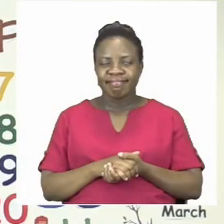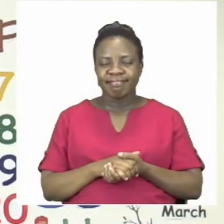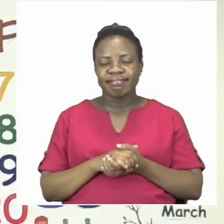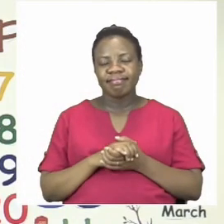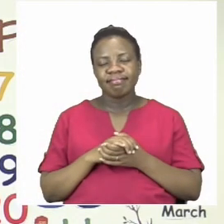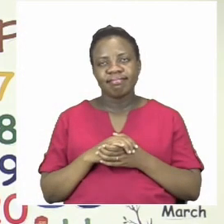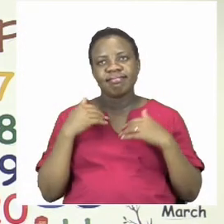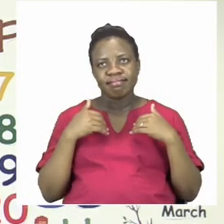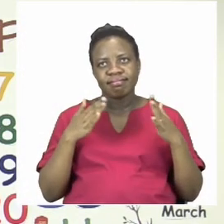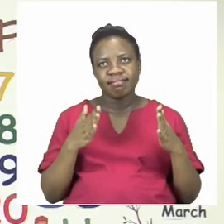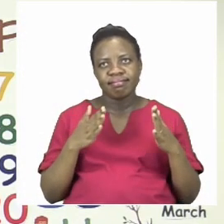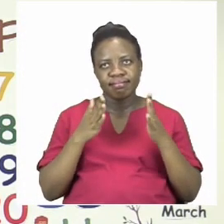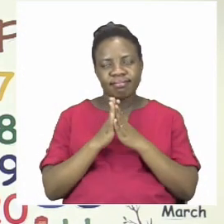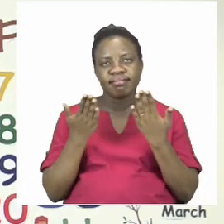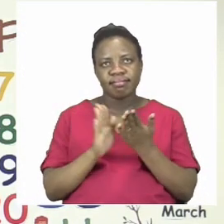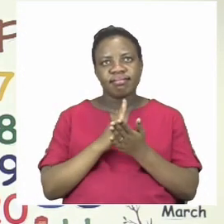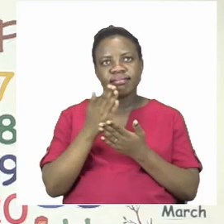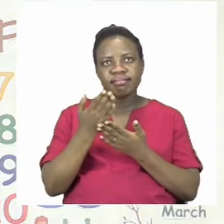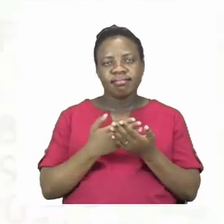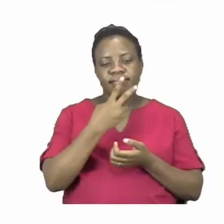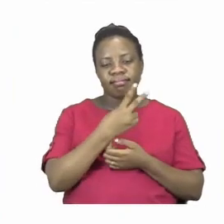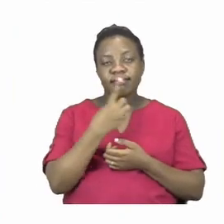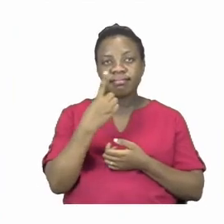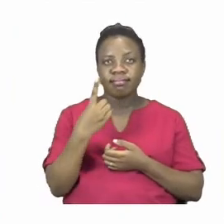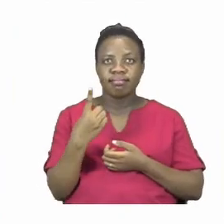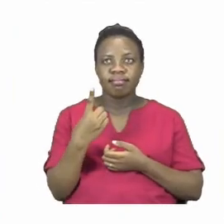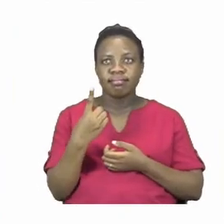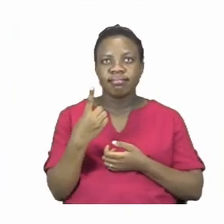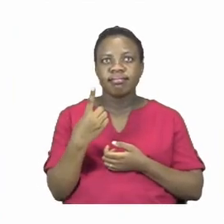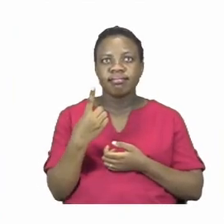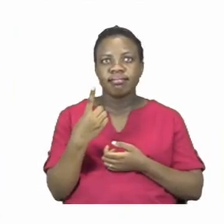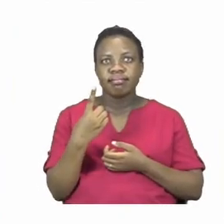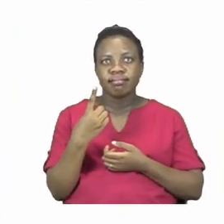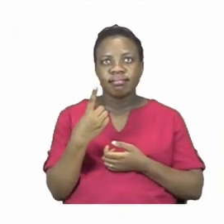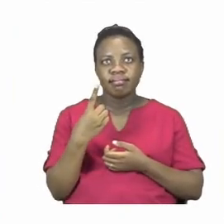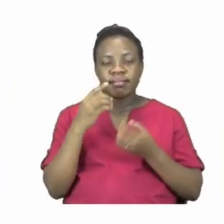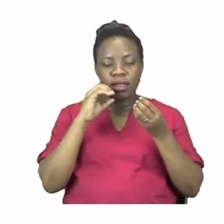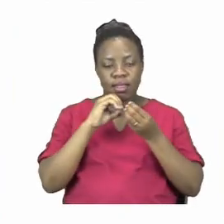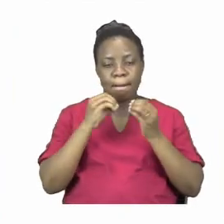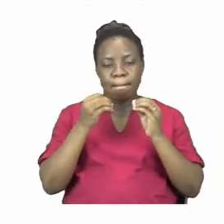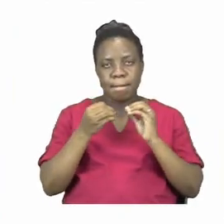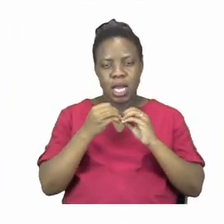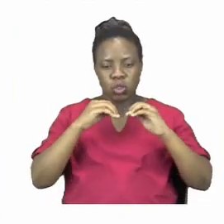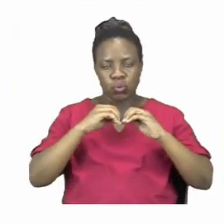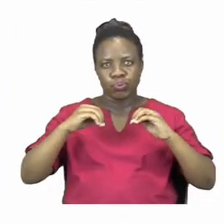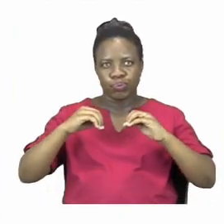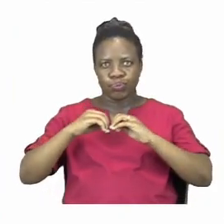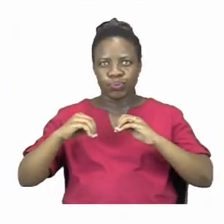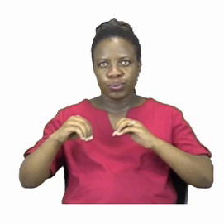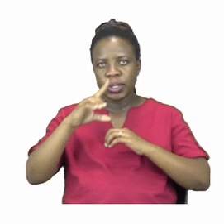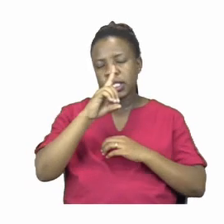Let's turn our booklets to page 21. Now here we have to do decomposition. It